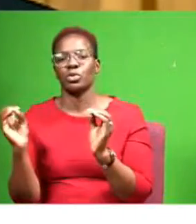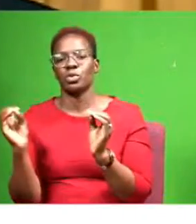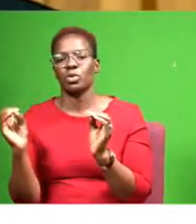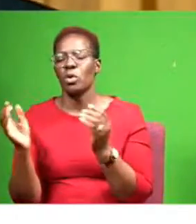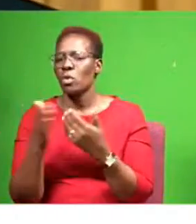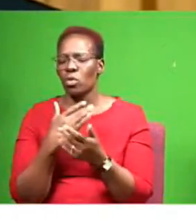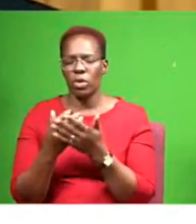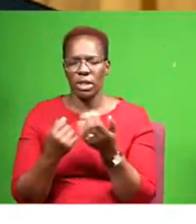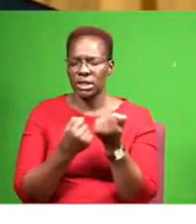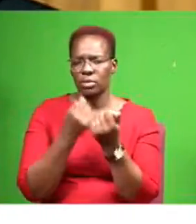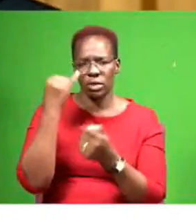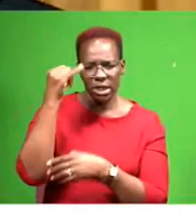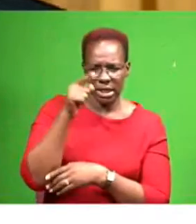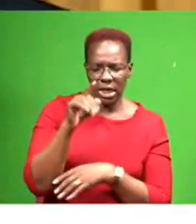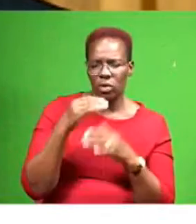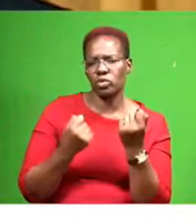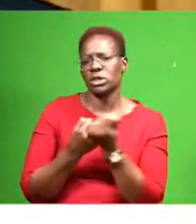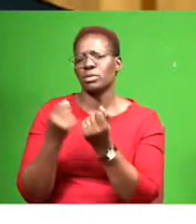whether to support the initiative or not.